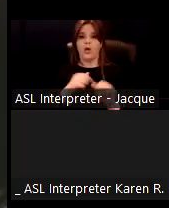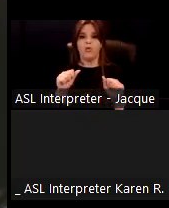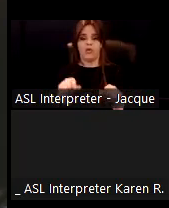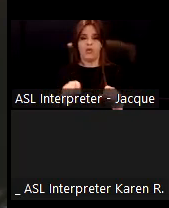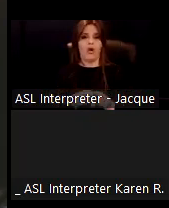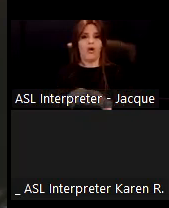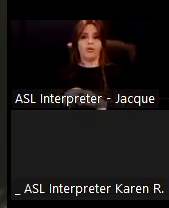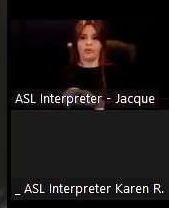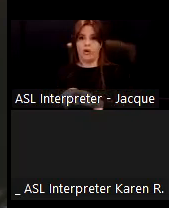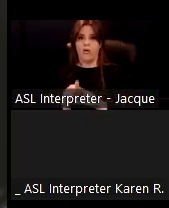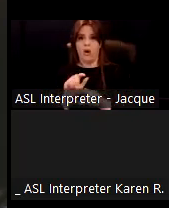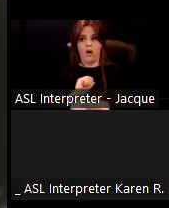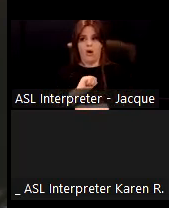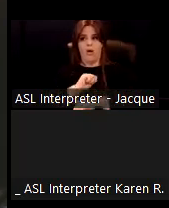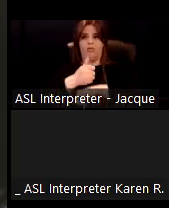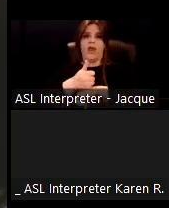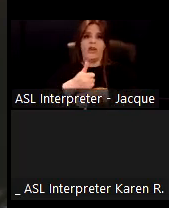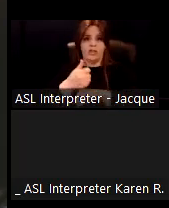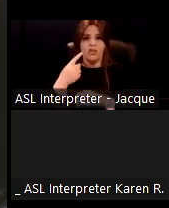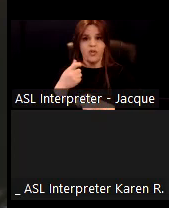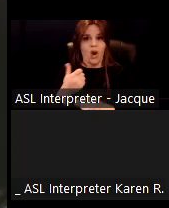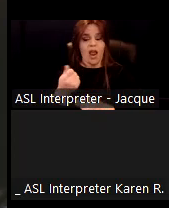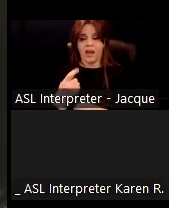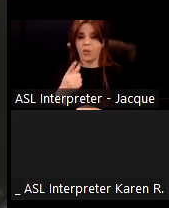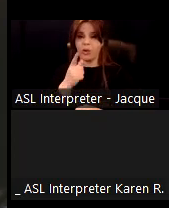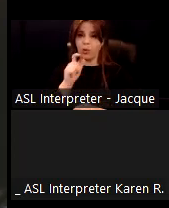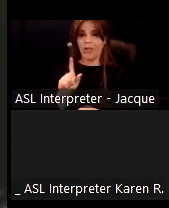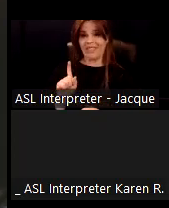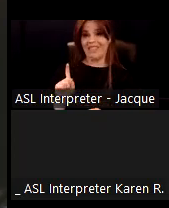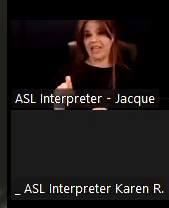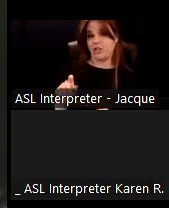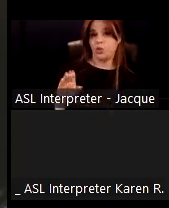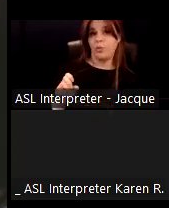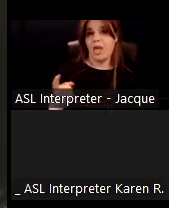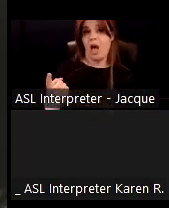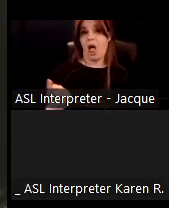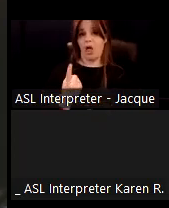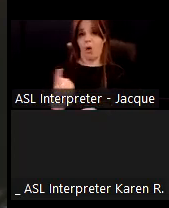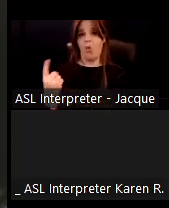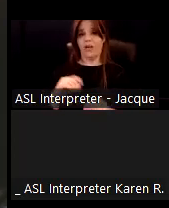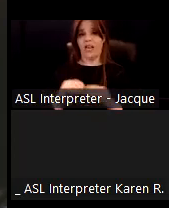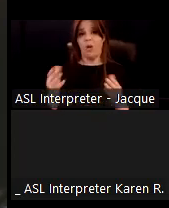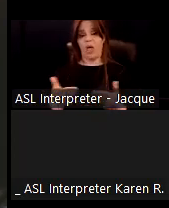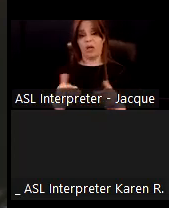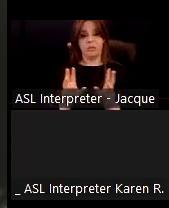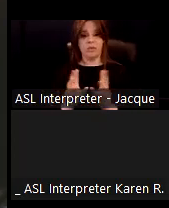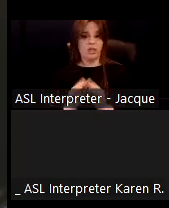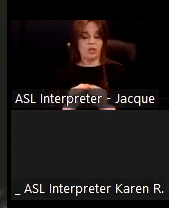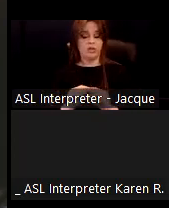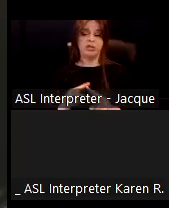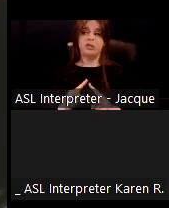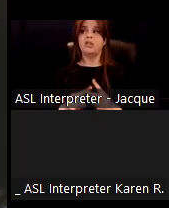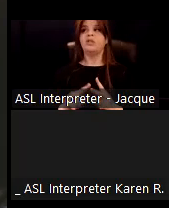arrange for anybody who needs to be alone in a welcome session. It could be to the